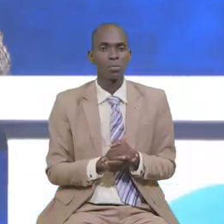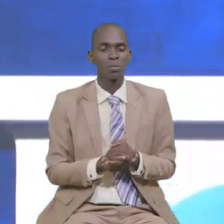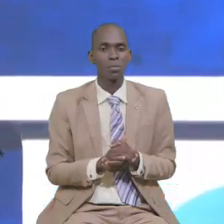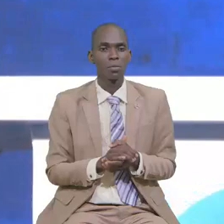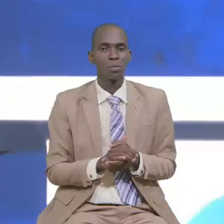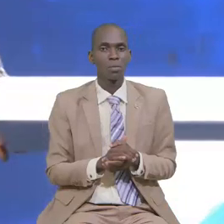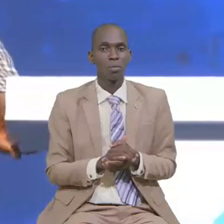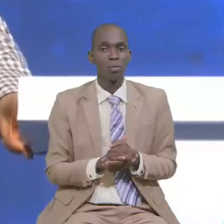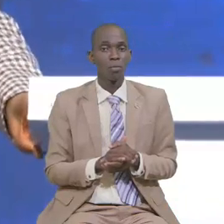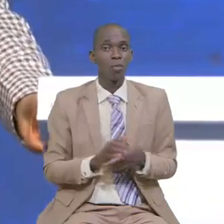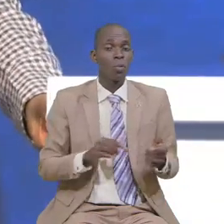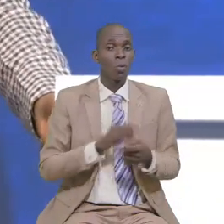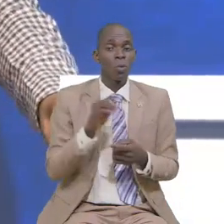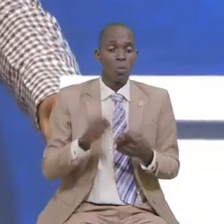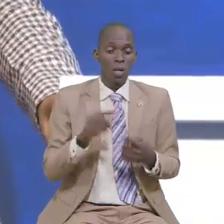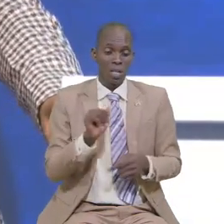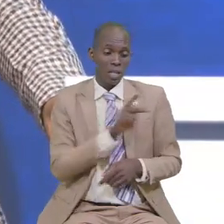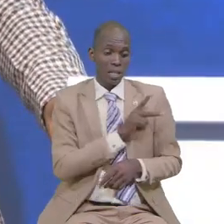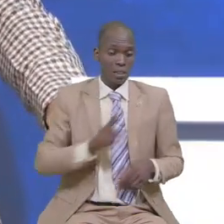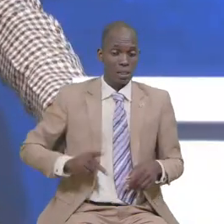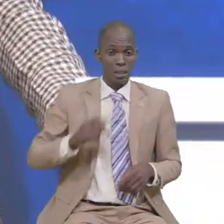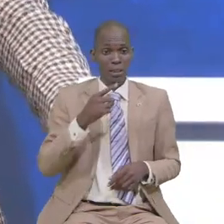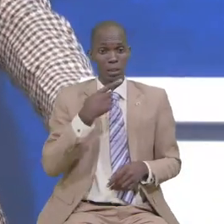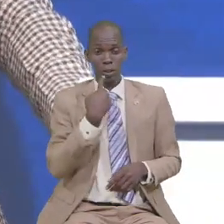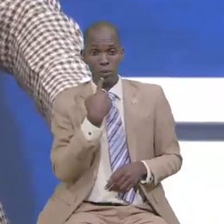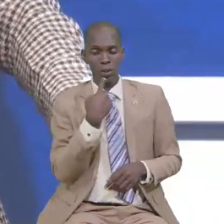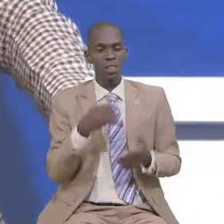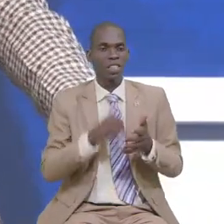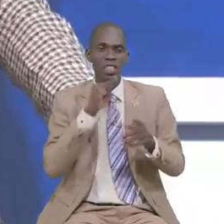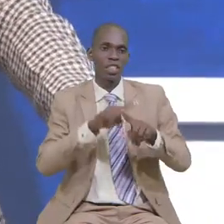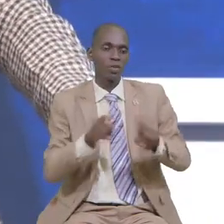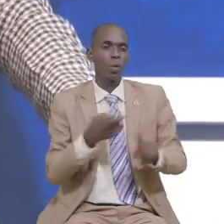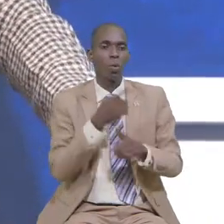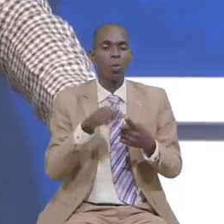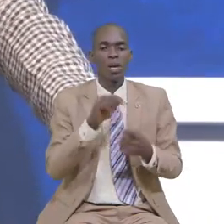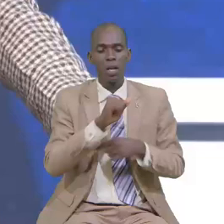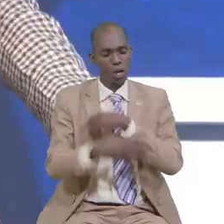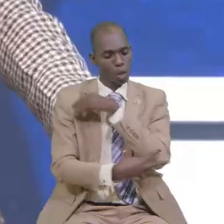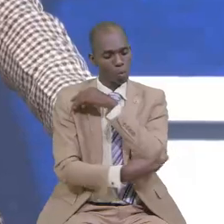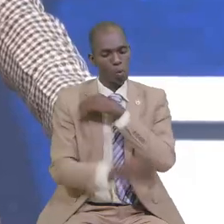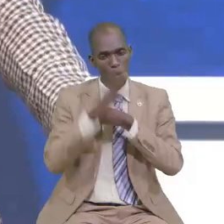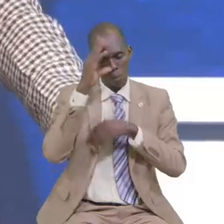When a king speaks, it's different from when the poor man on the street speaks.